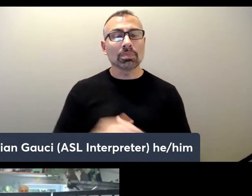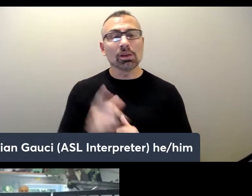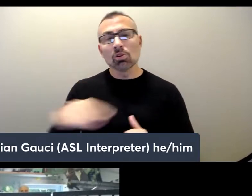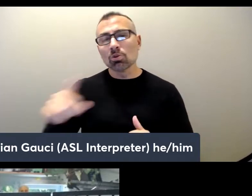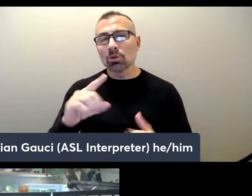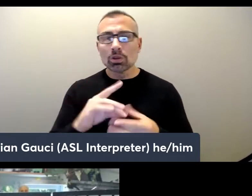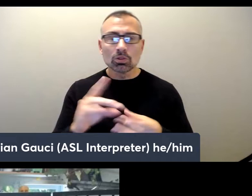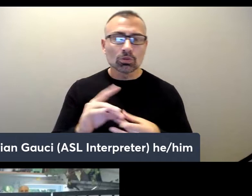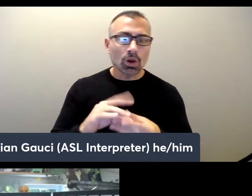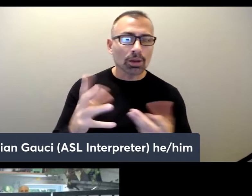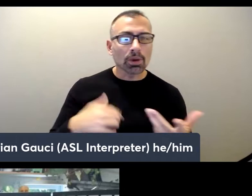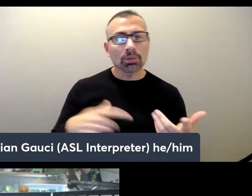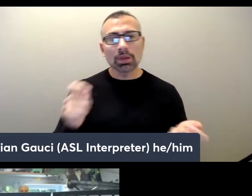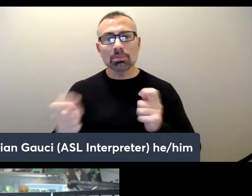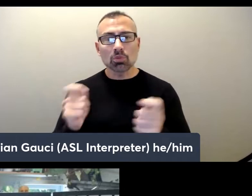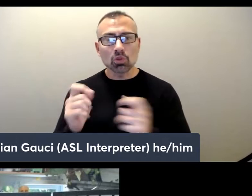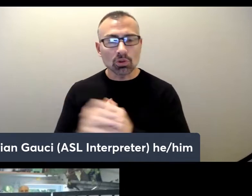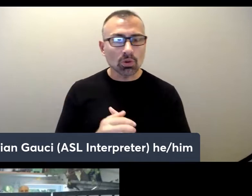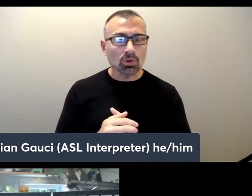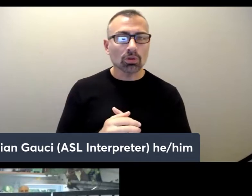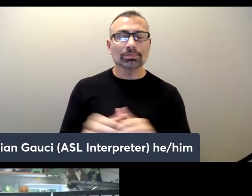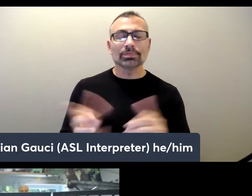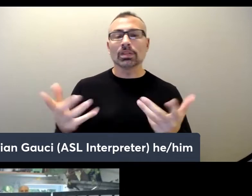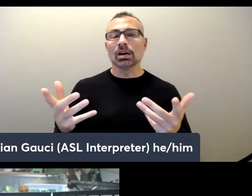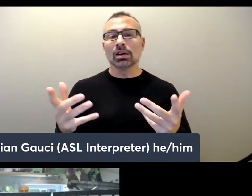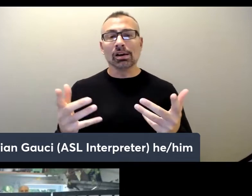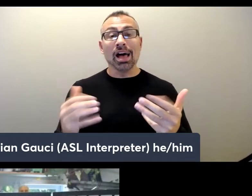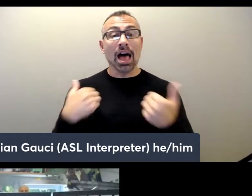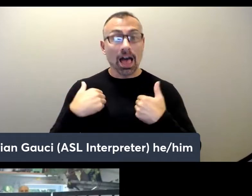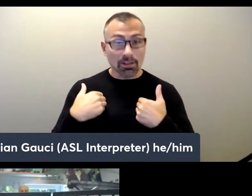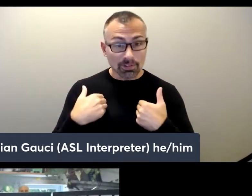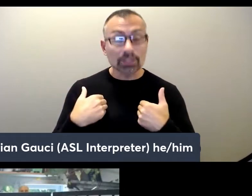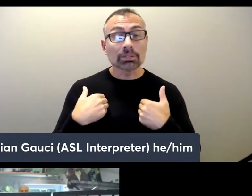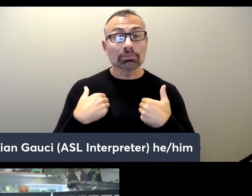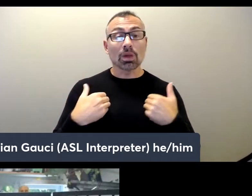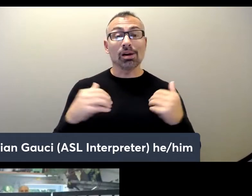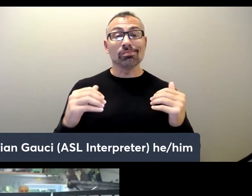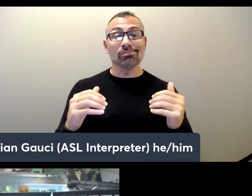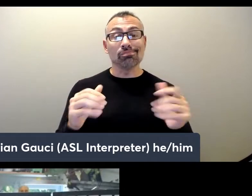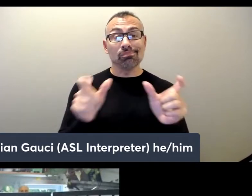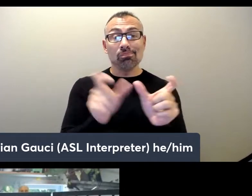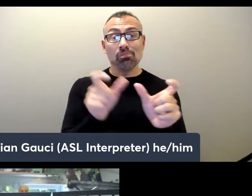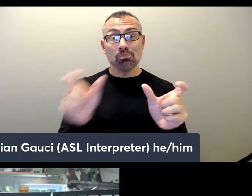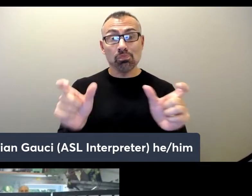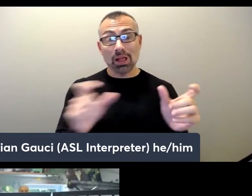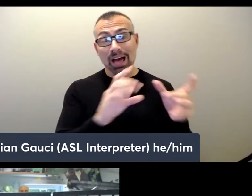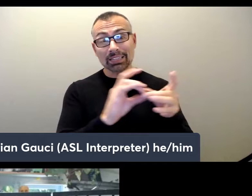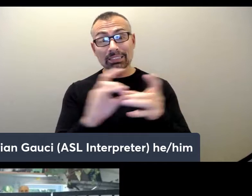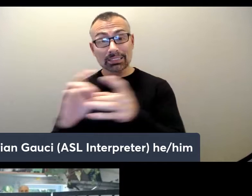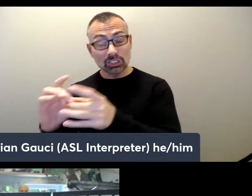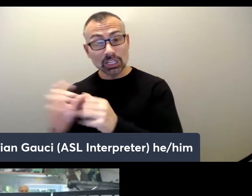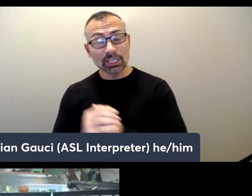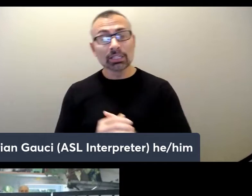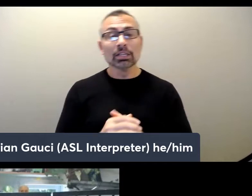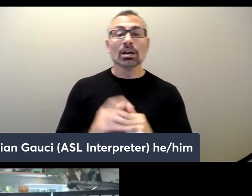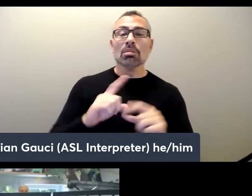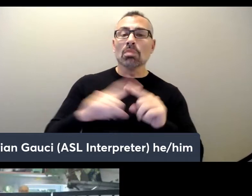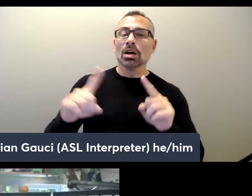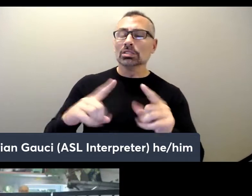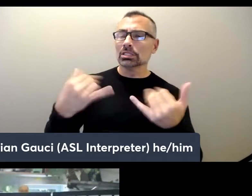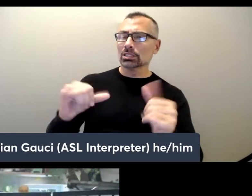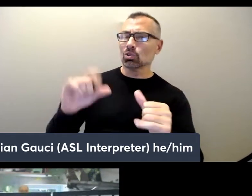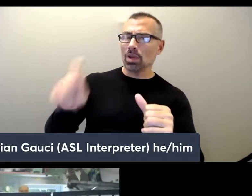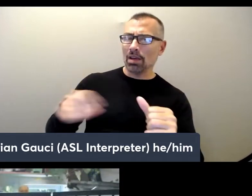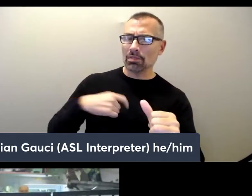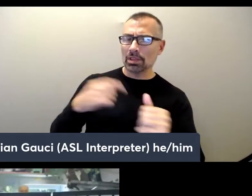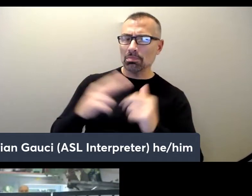and being blockchain contracts. Yes, that is very much part of it, but there's still the front end that we have to worry about. We have to build that front end. Part of that